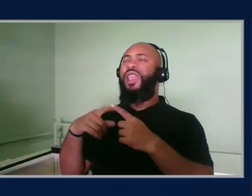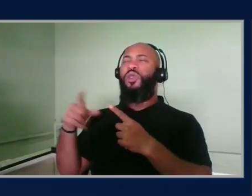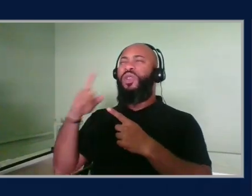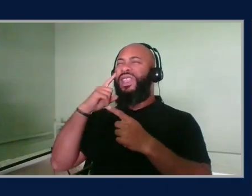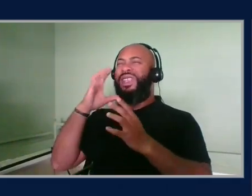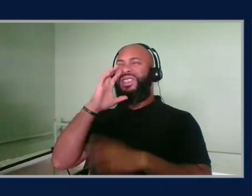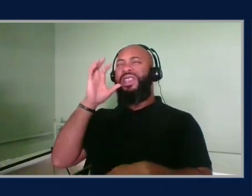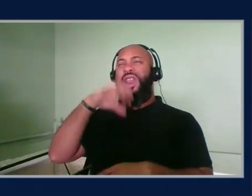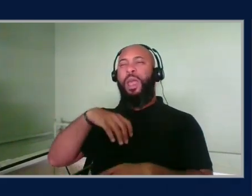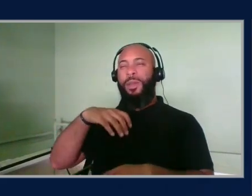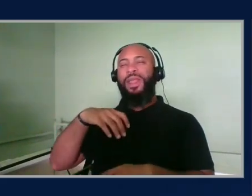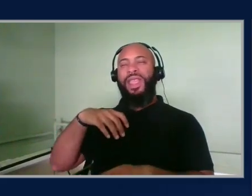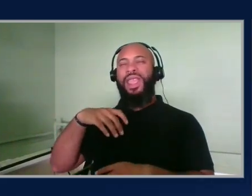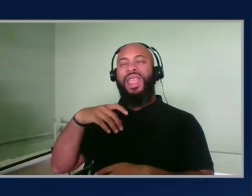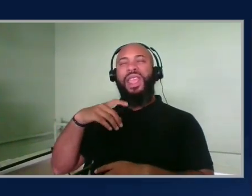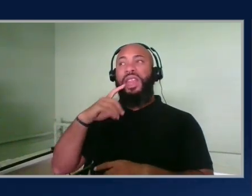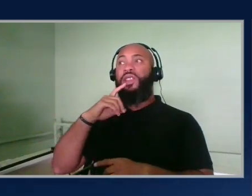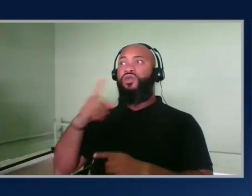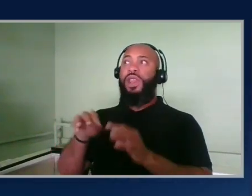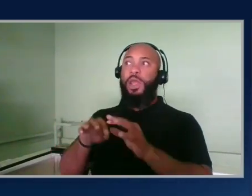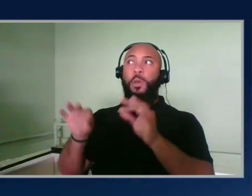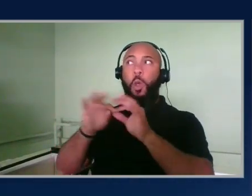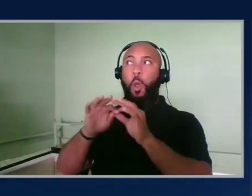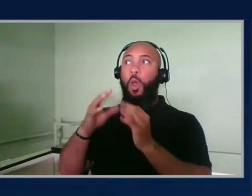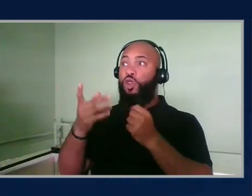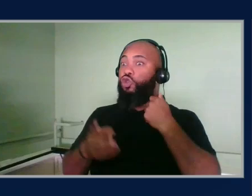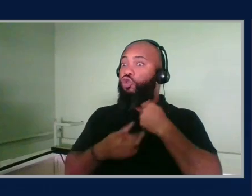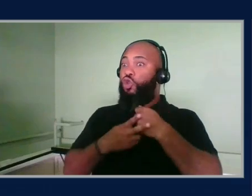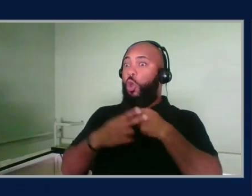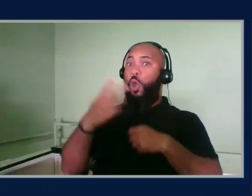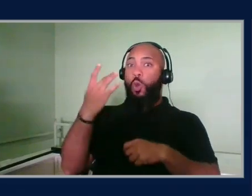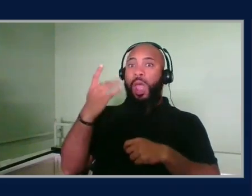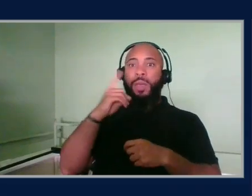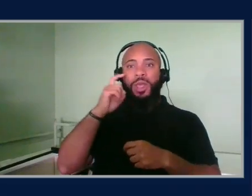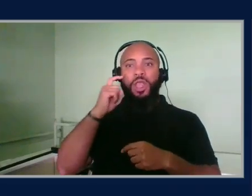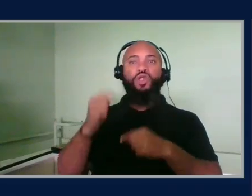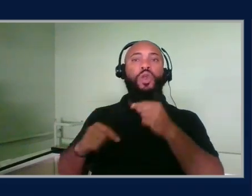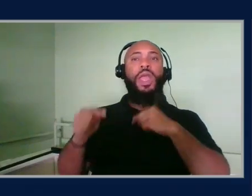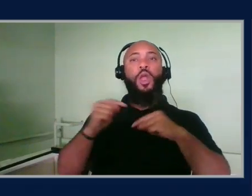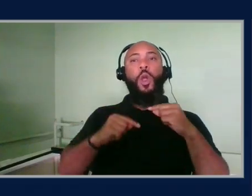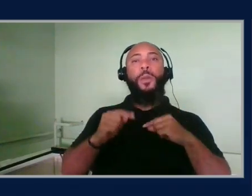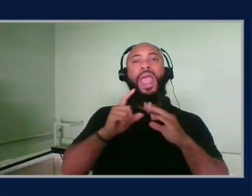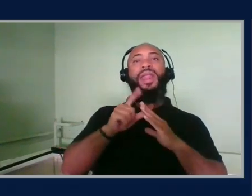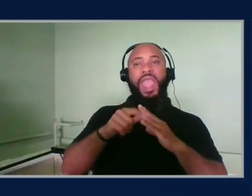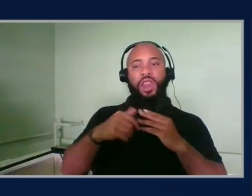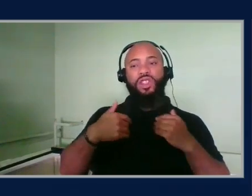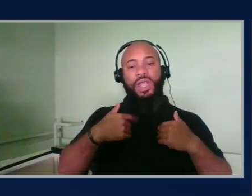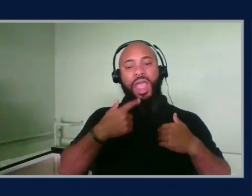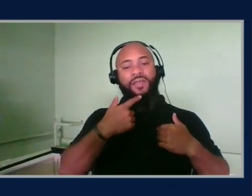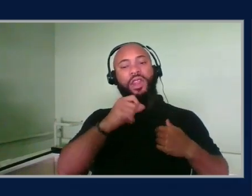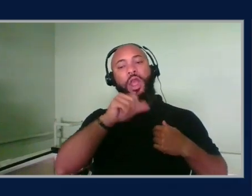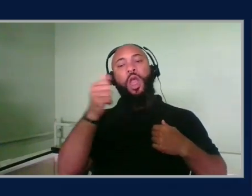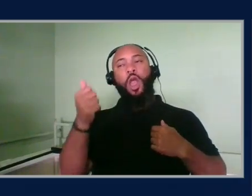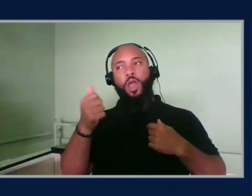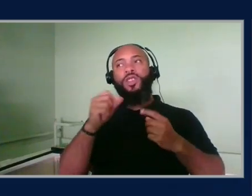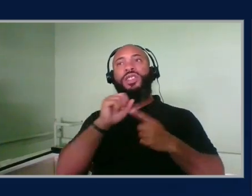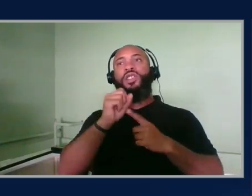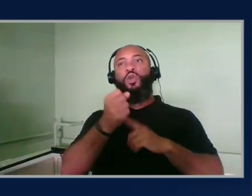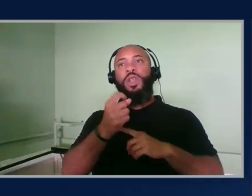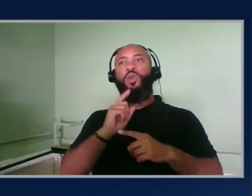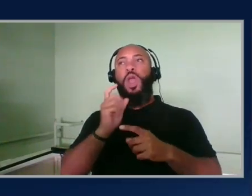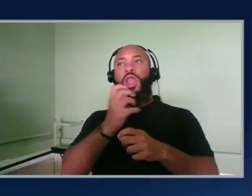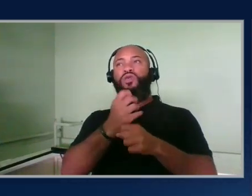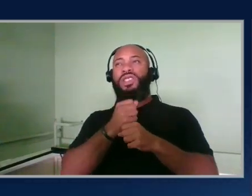it's really important when you do store it, because now you can come back and say, now I have another instance of receiving the same kind of data. We could